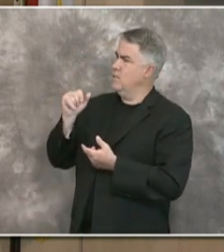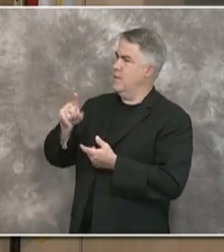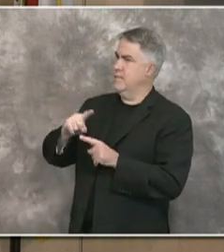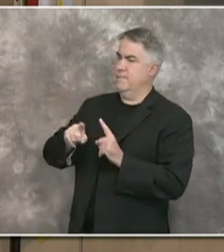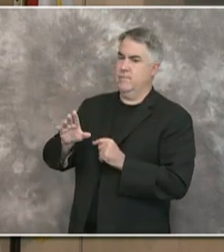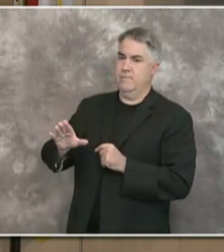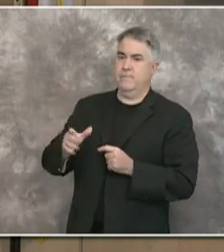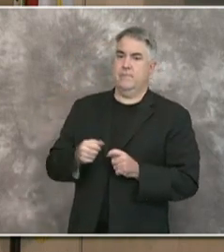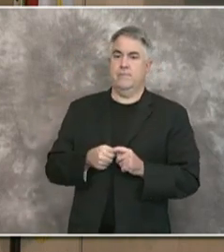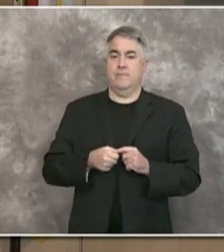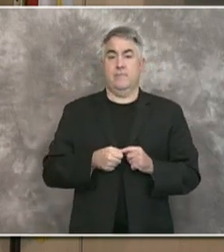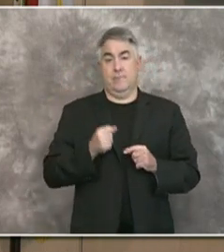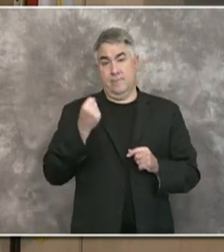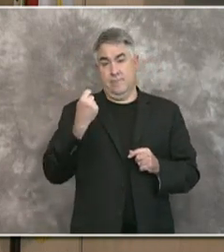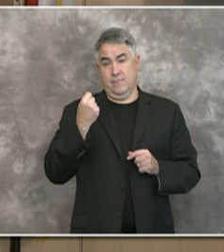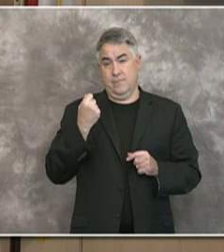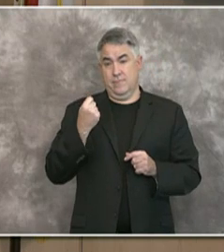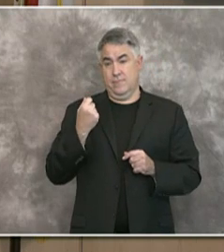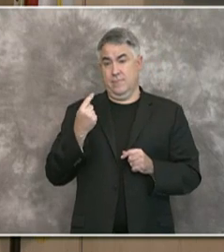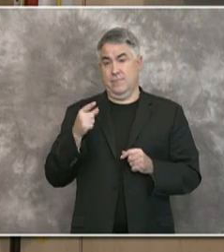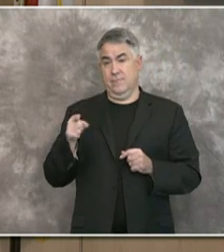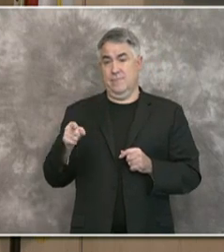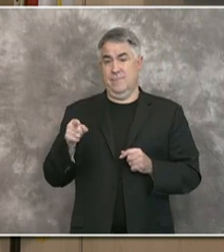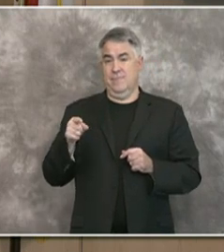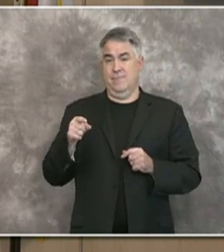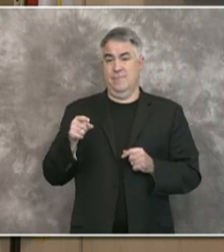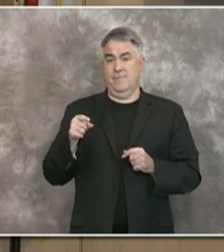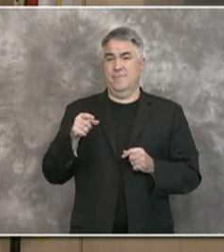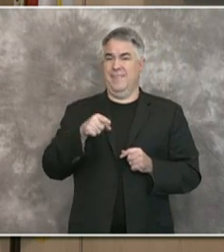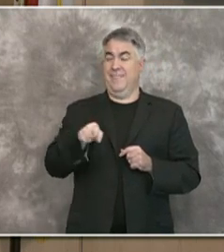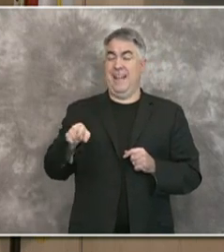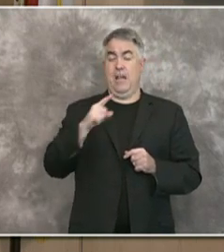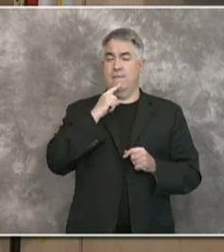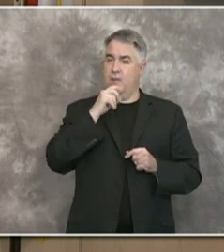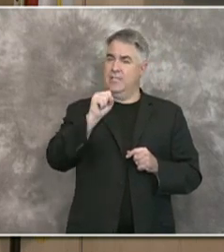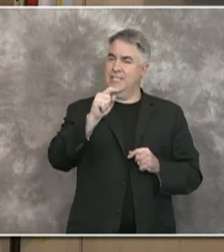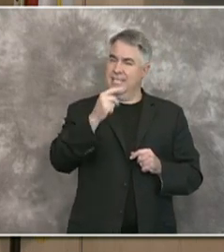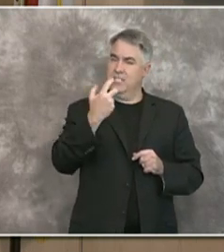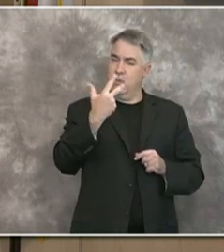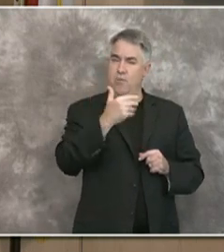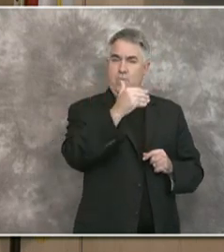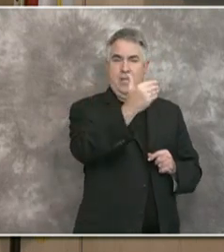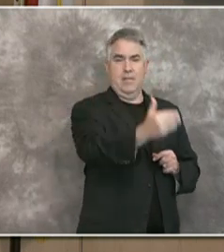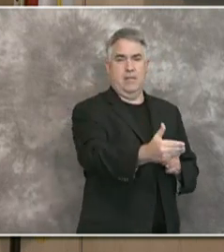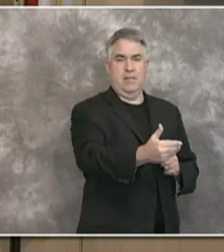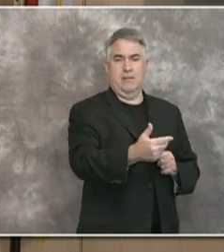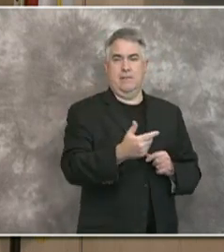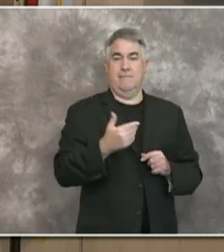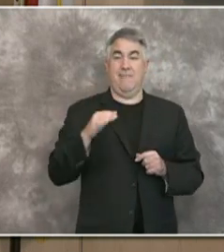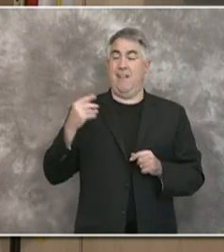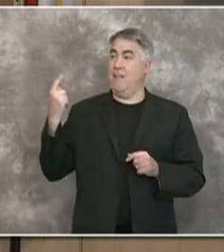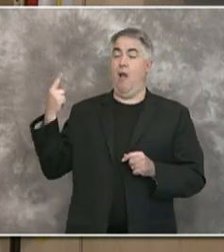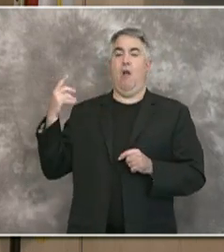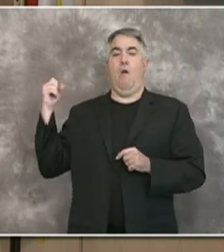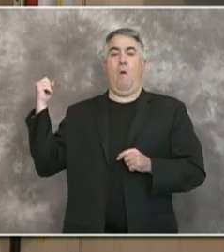was originally intended for stage 3. And since we haven't heard back regarding the